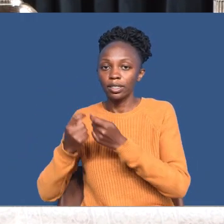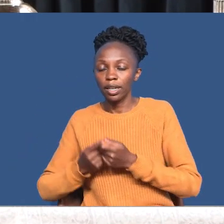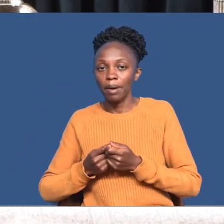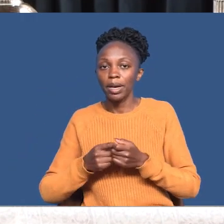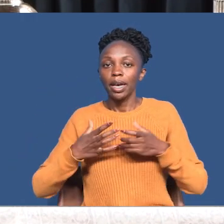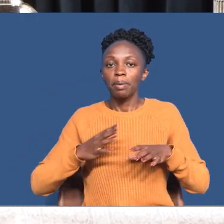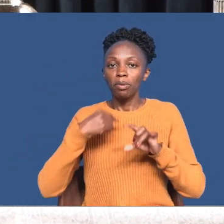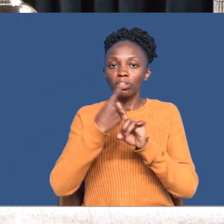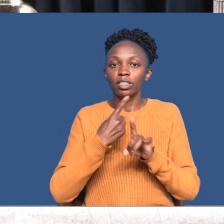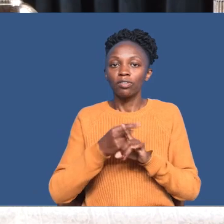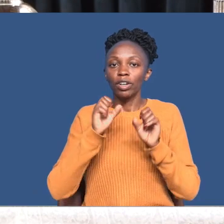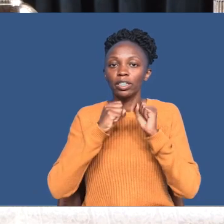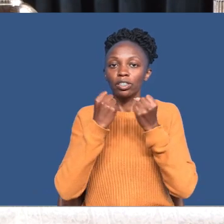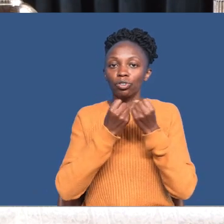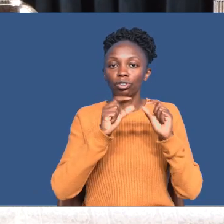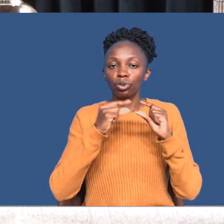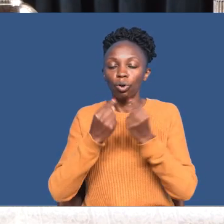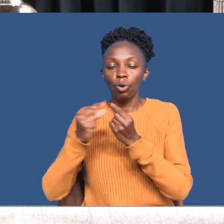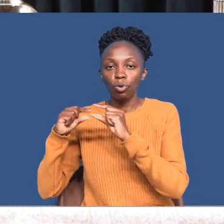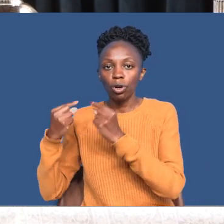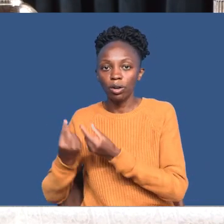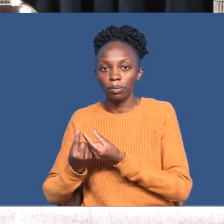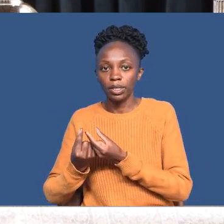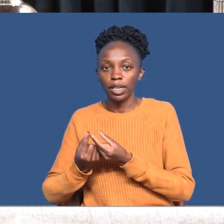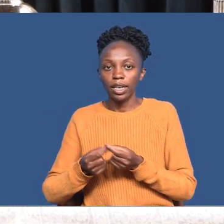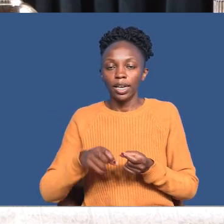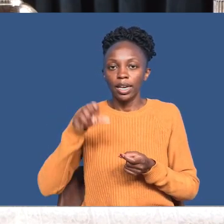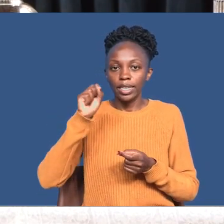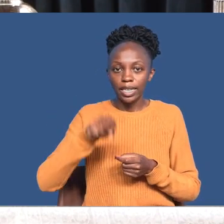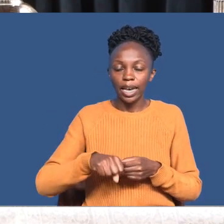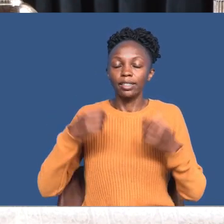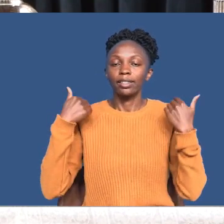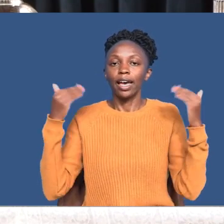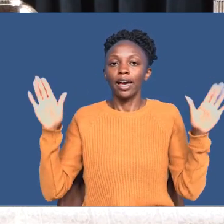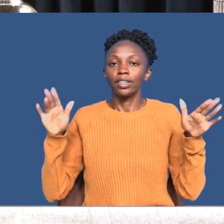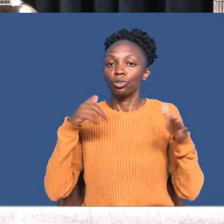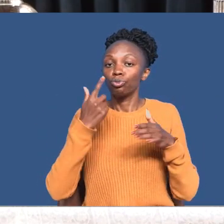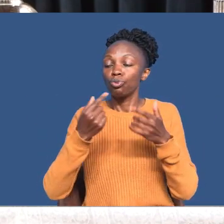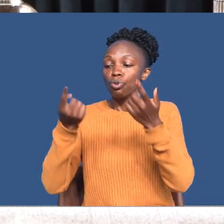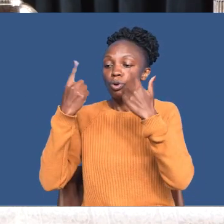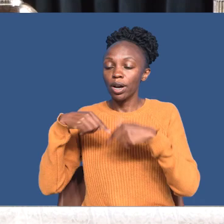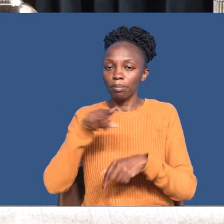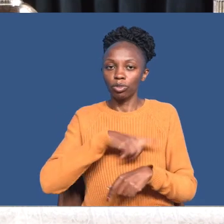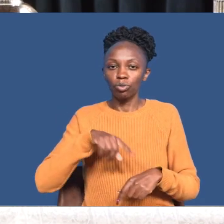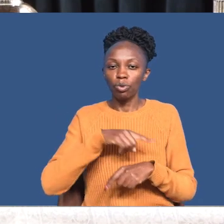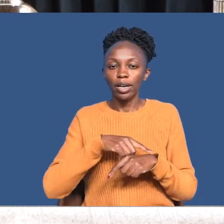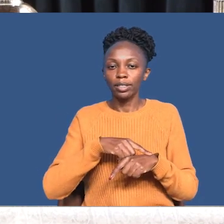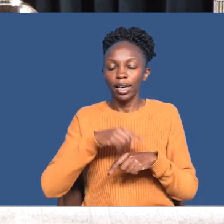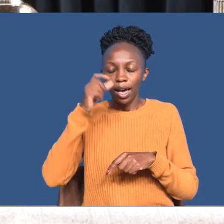different social status. Yet they are angels that come to us. Open our